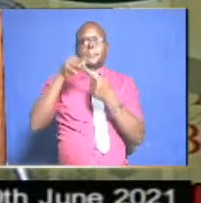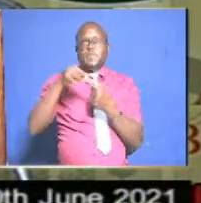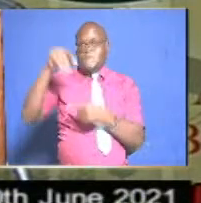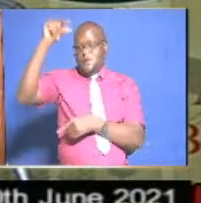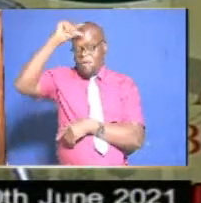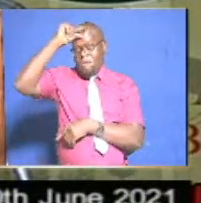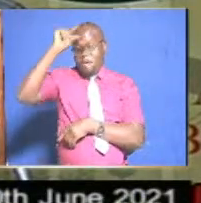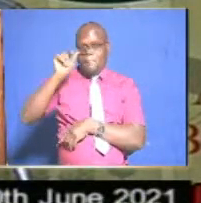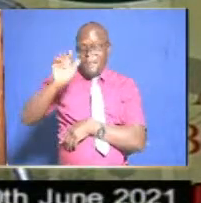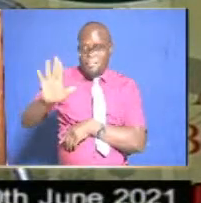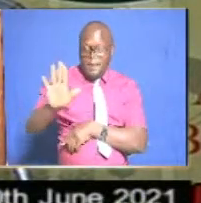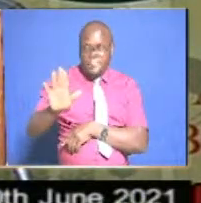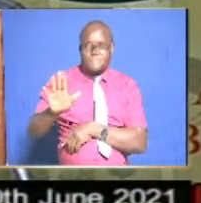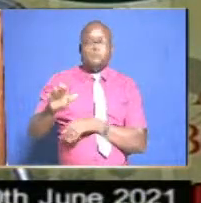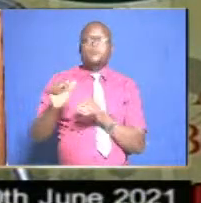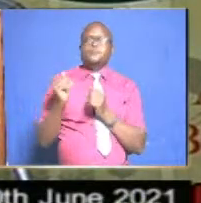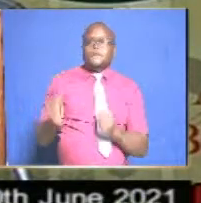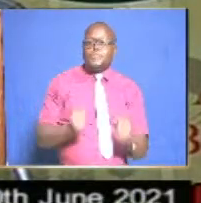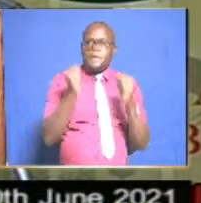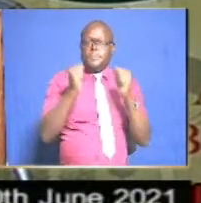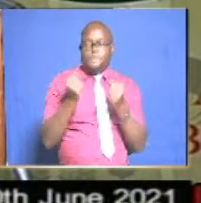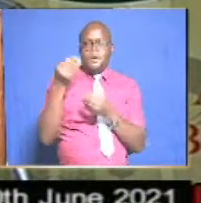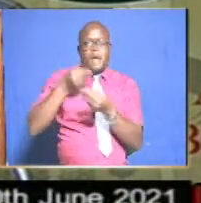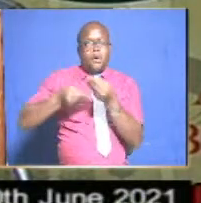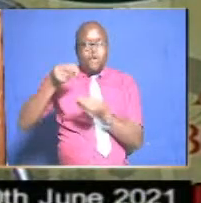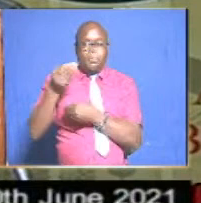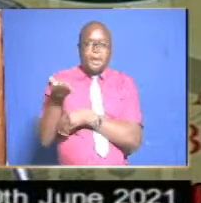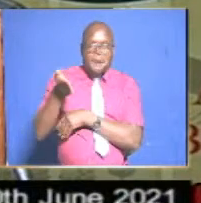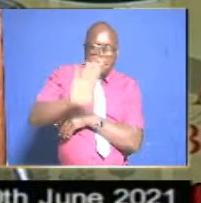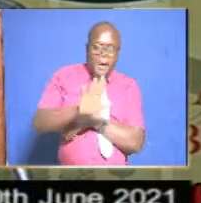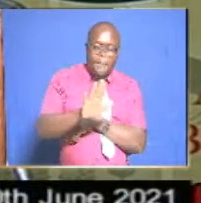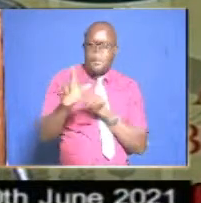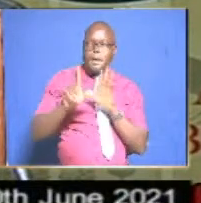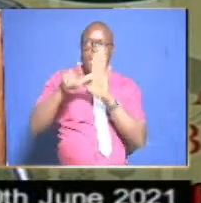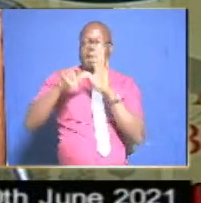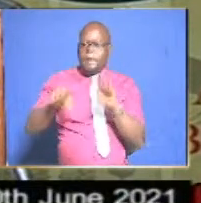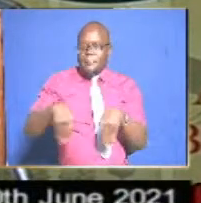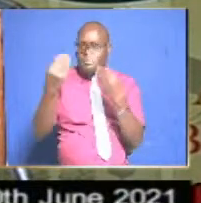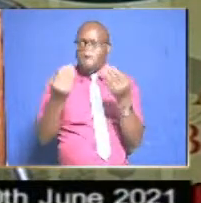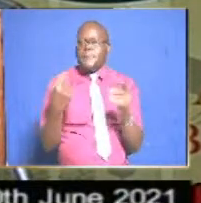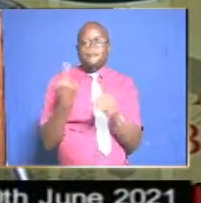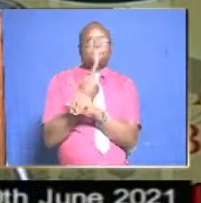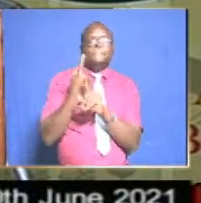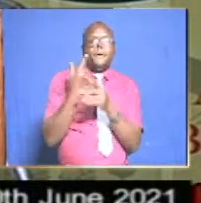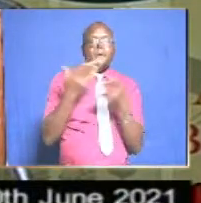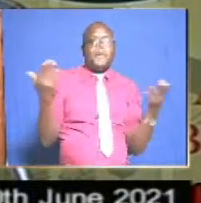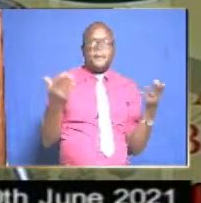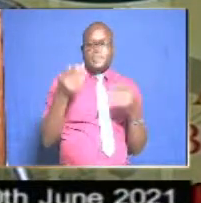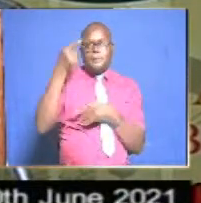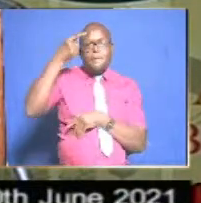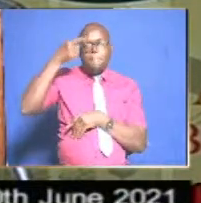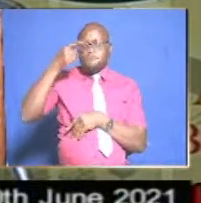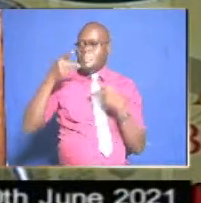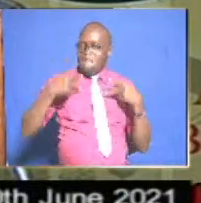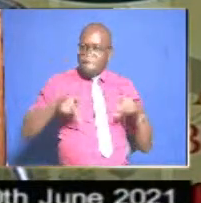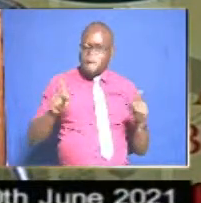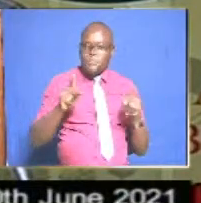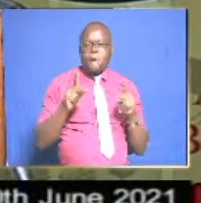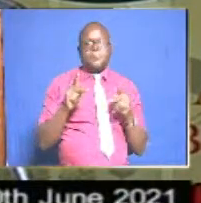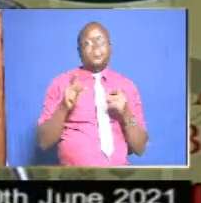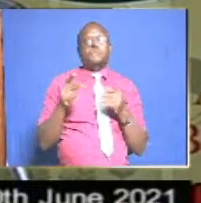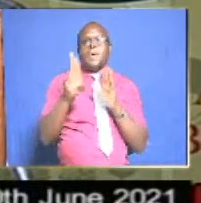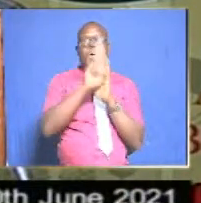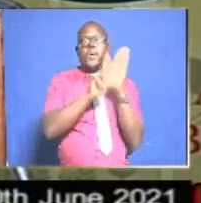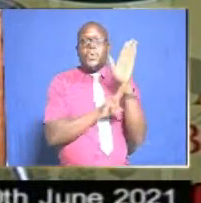government and the strategy for economic recovery. I will later provide highlights of the fiscal framework underpinning the